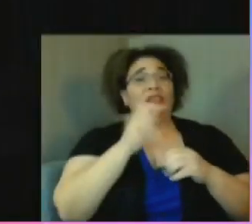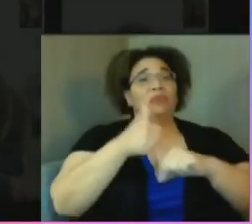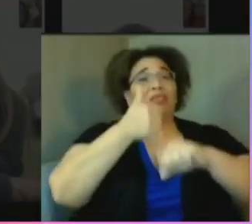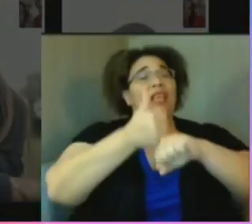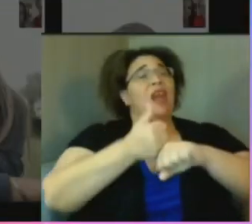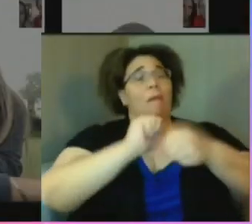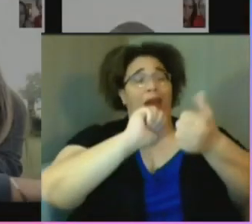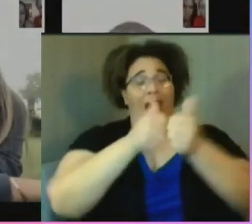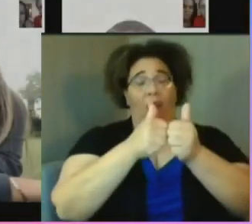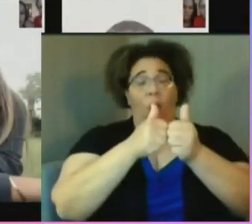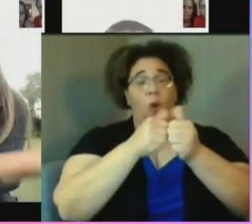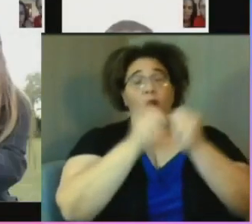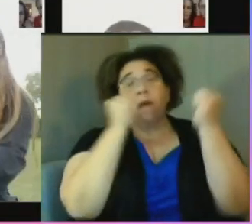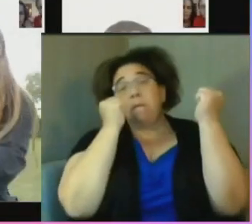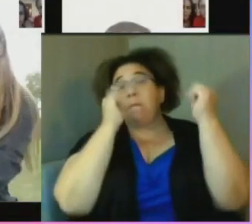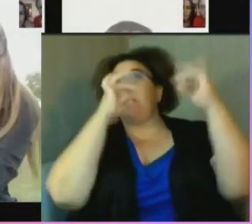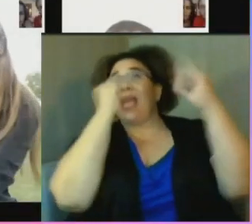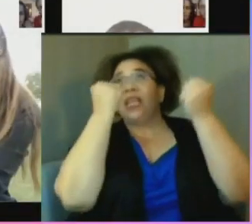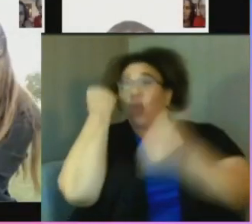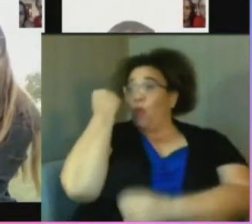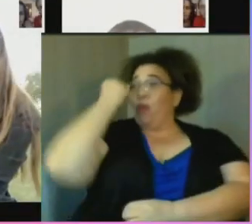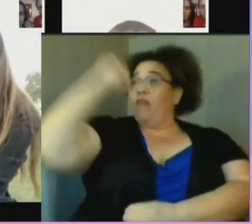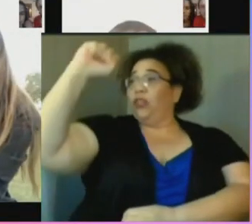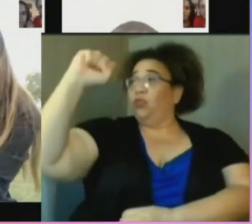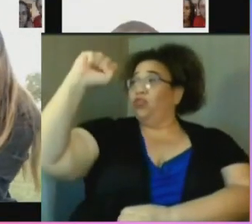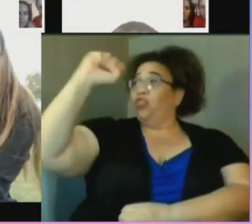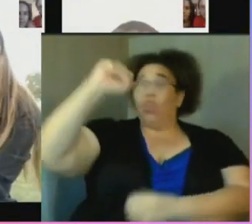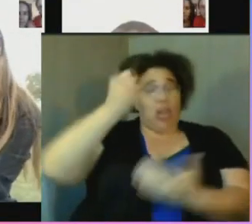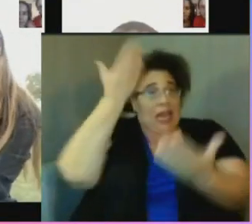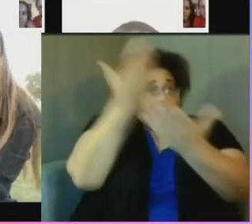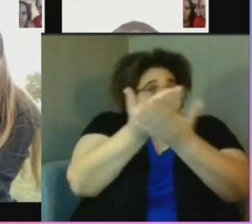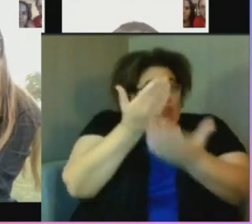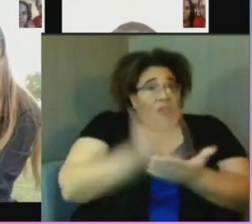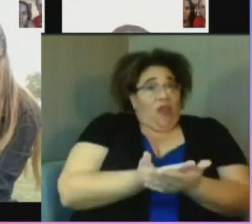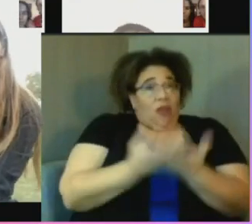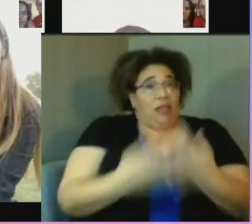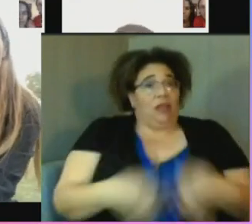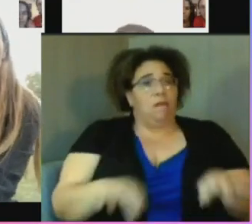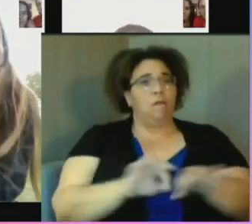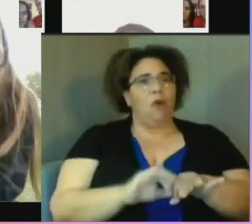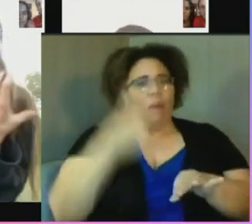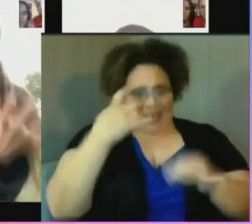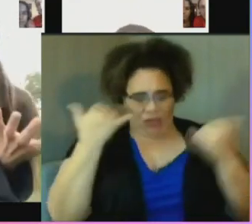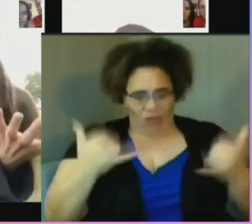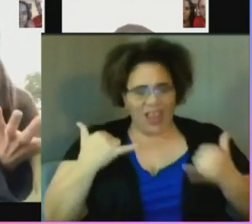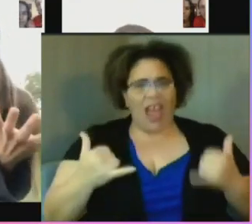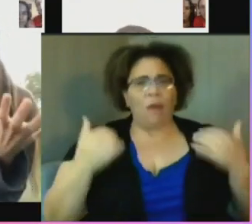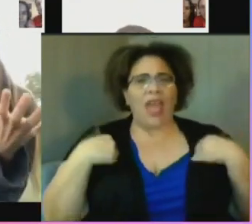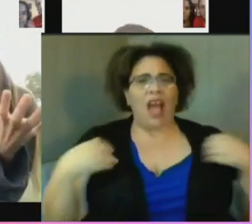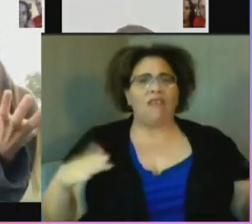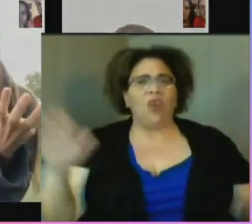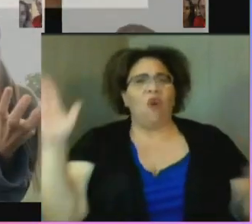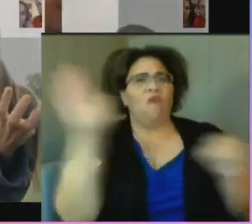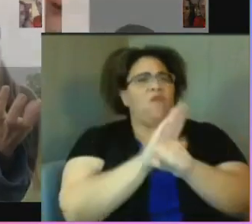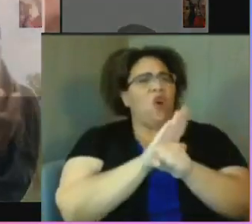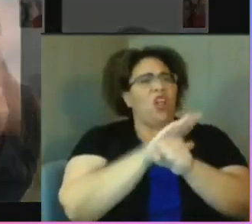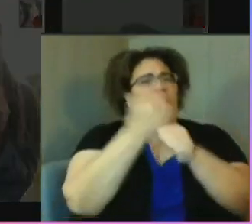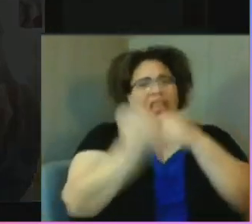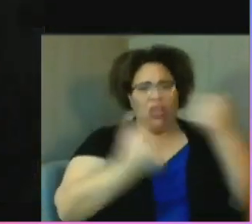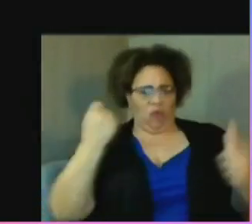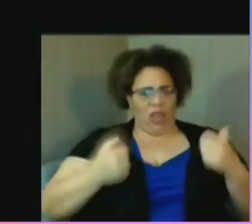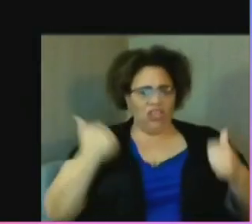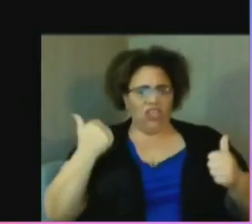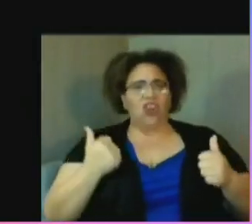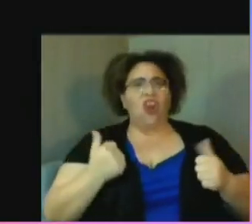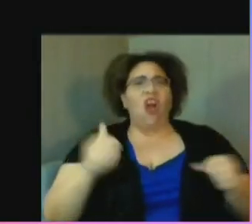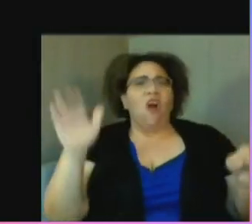a time of just utter discrimination and erasure and violence, you know, I want my work to be a timestamp of today, but for